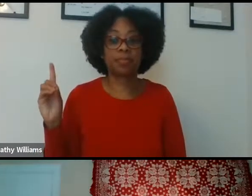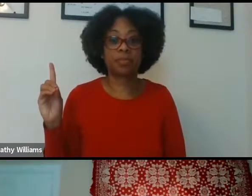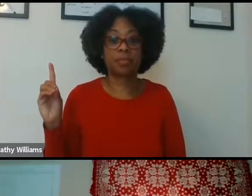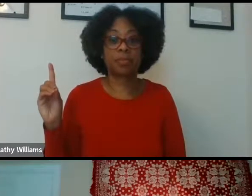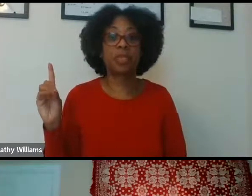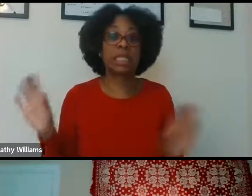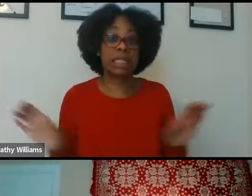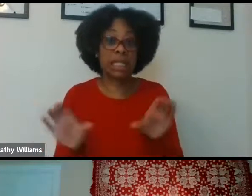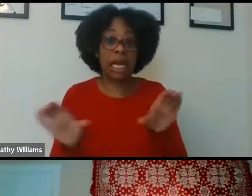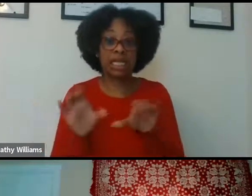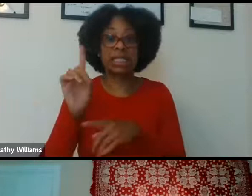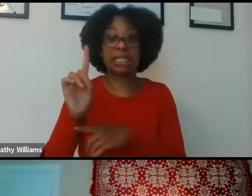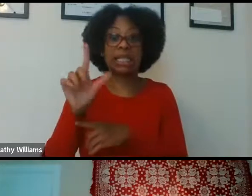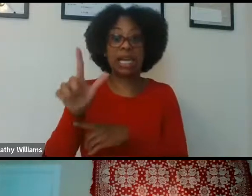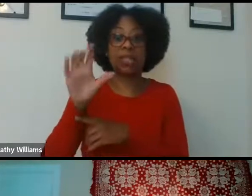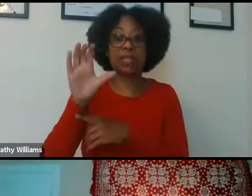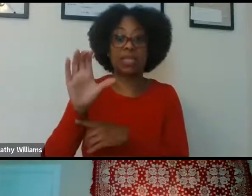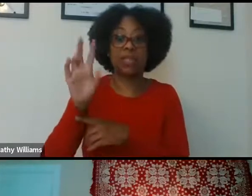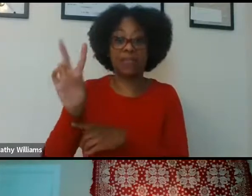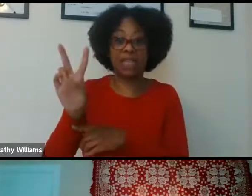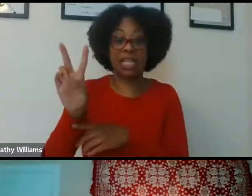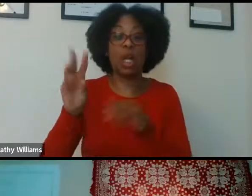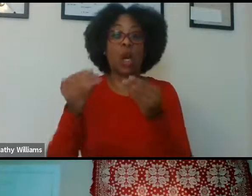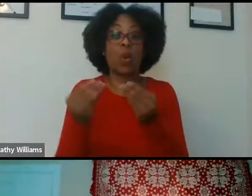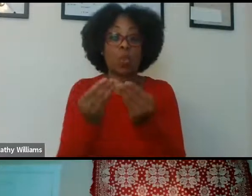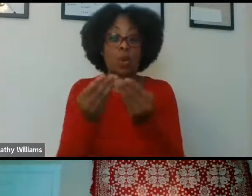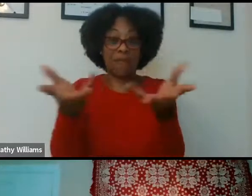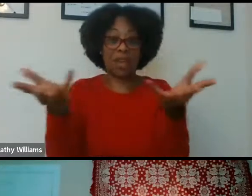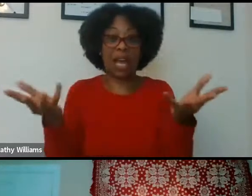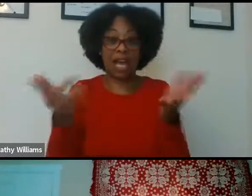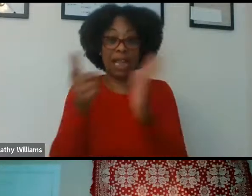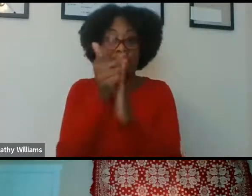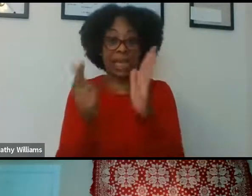Does dLCV provide legal advice?